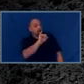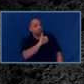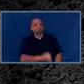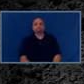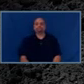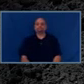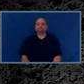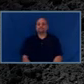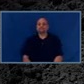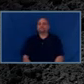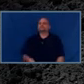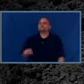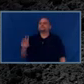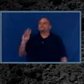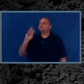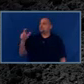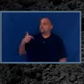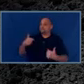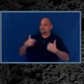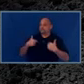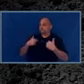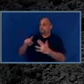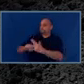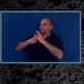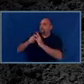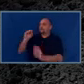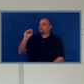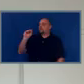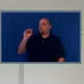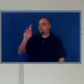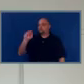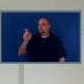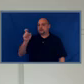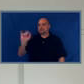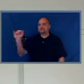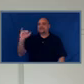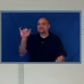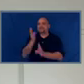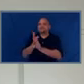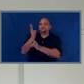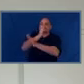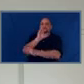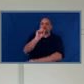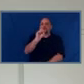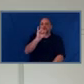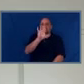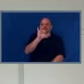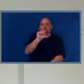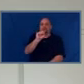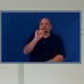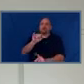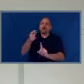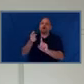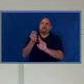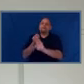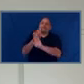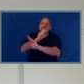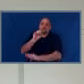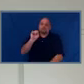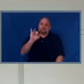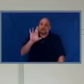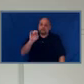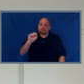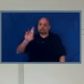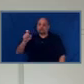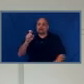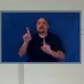Yeah, well, so I got my start on OSIRIS-REx, also on the precursor to the mission named OSIRIS, as an undergraduate student in